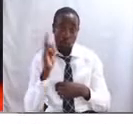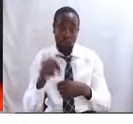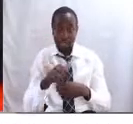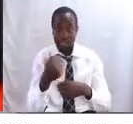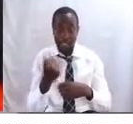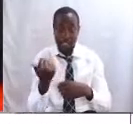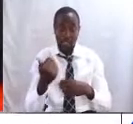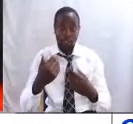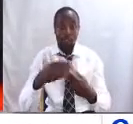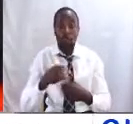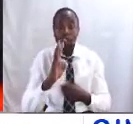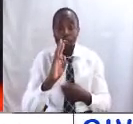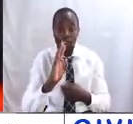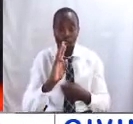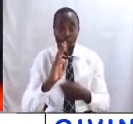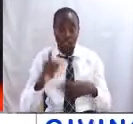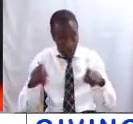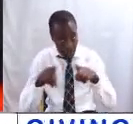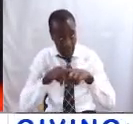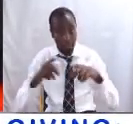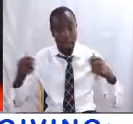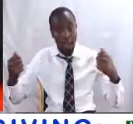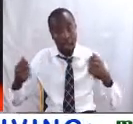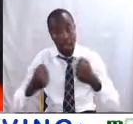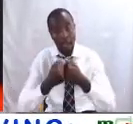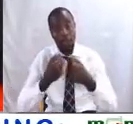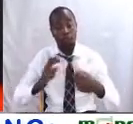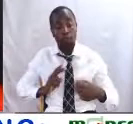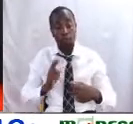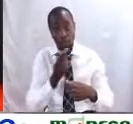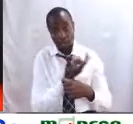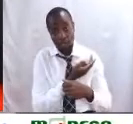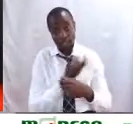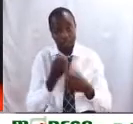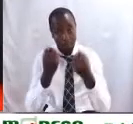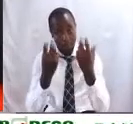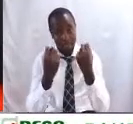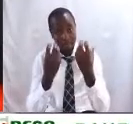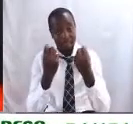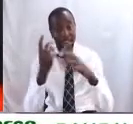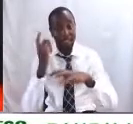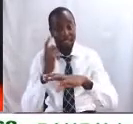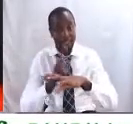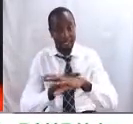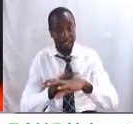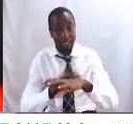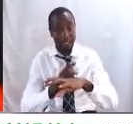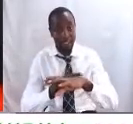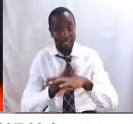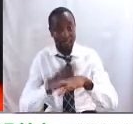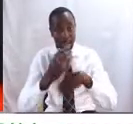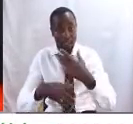and drink. So the same thing happens to us. Most of the time we will go dressed in the whole armor